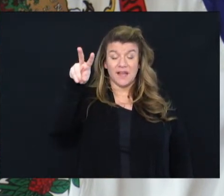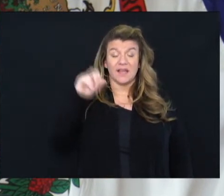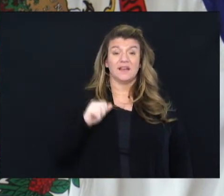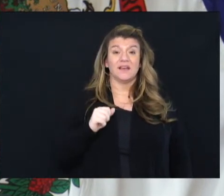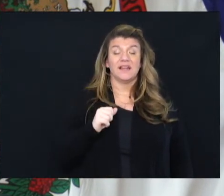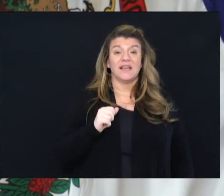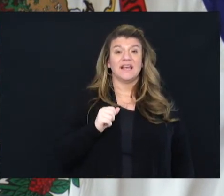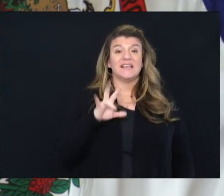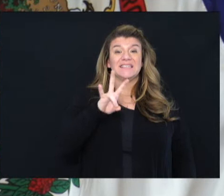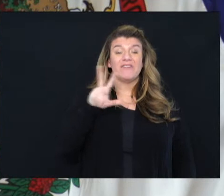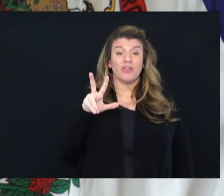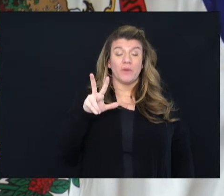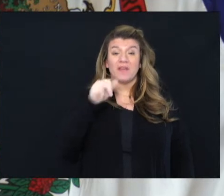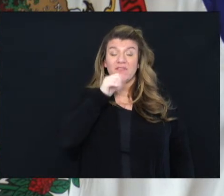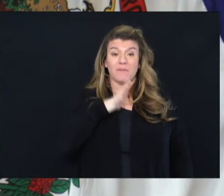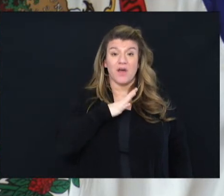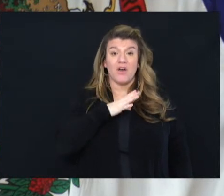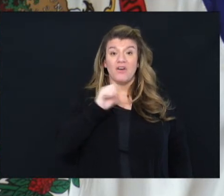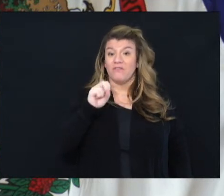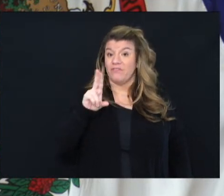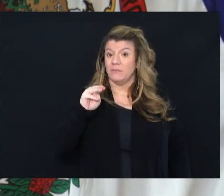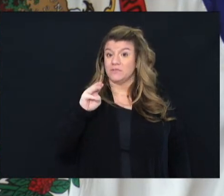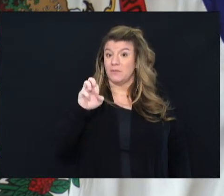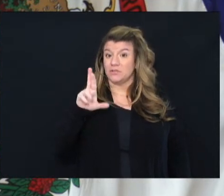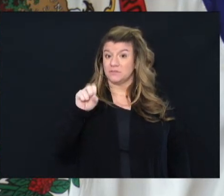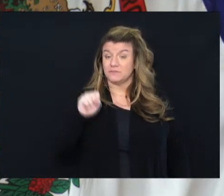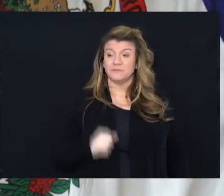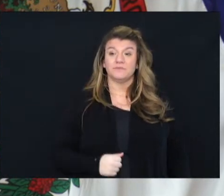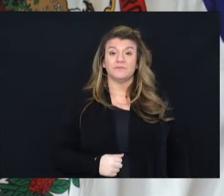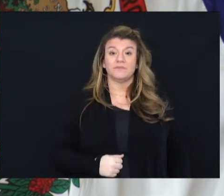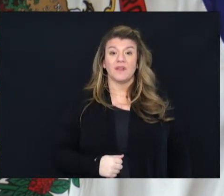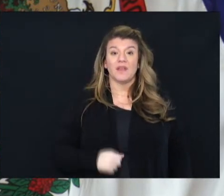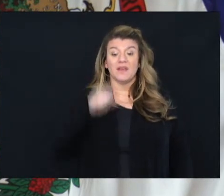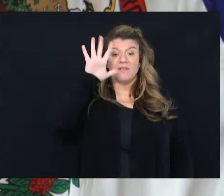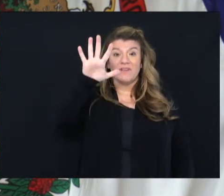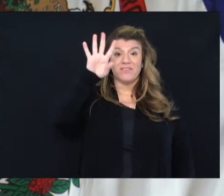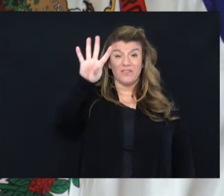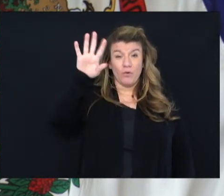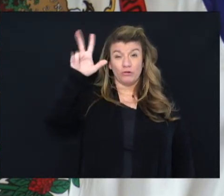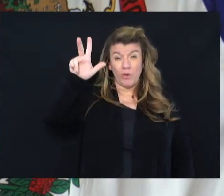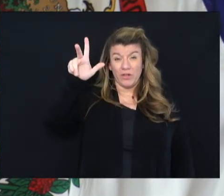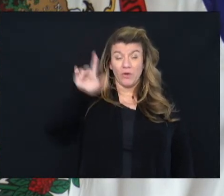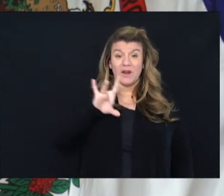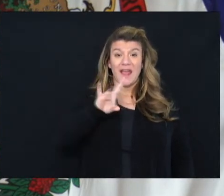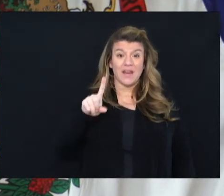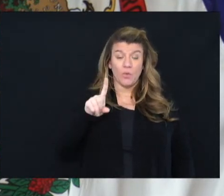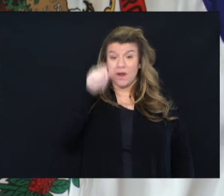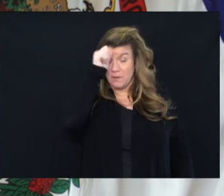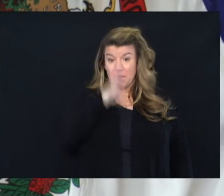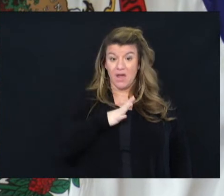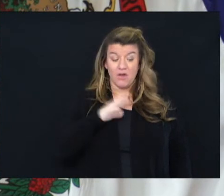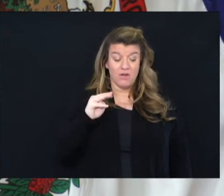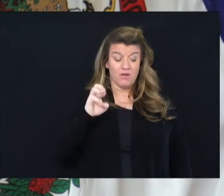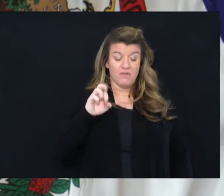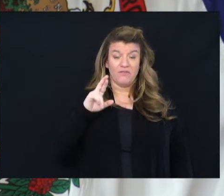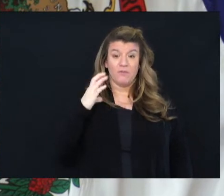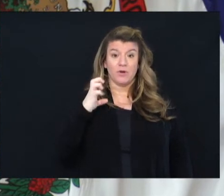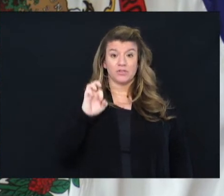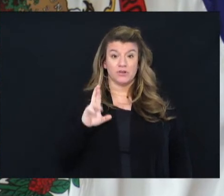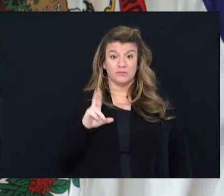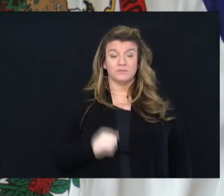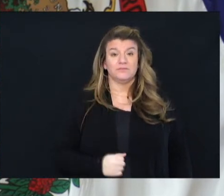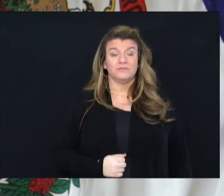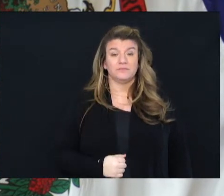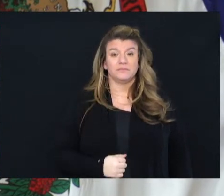a 73-year-old female from Summers County. The 5,423rd death, an 81-year-old male from Mercer County.